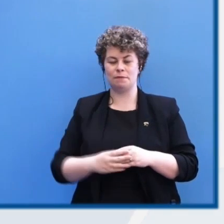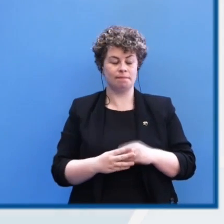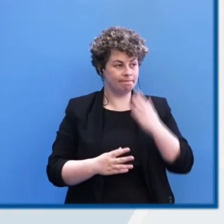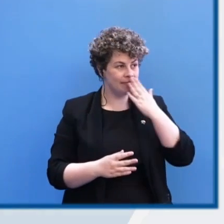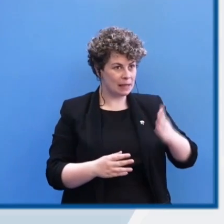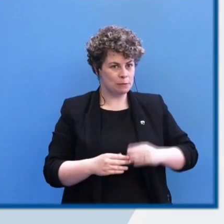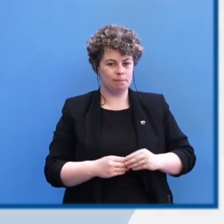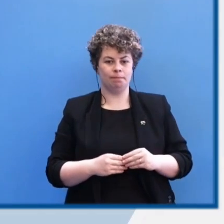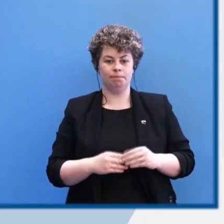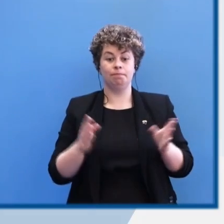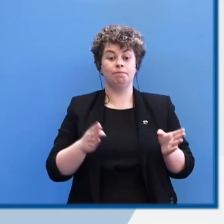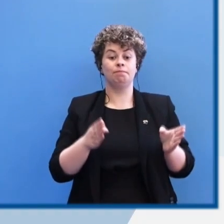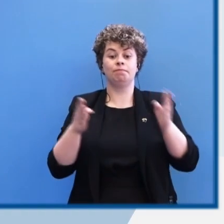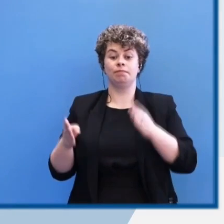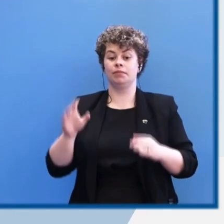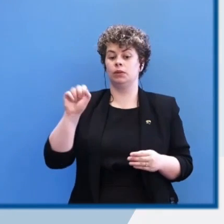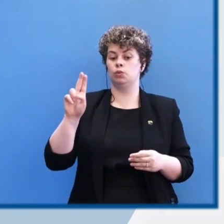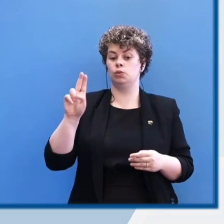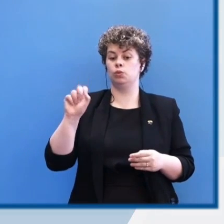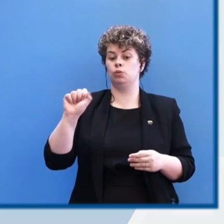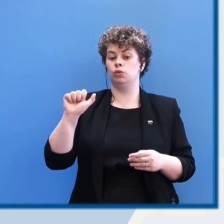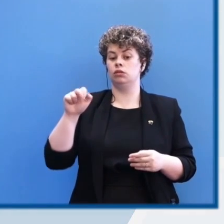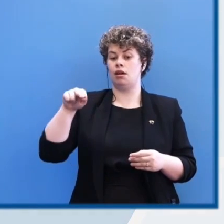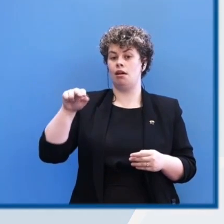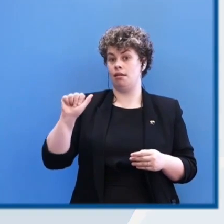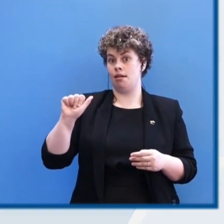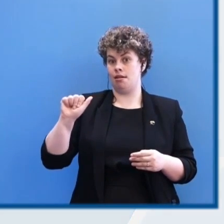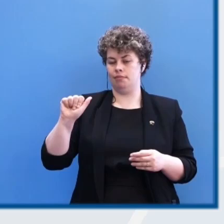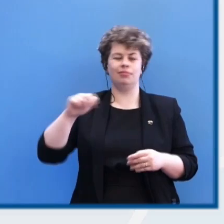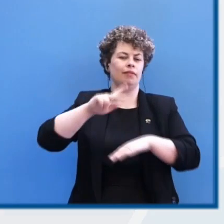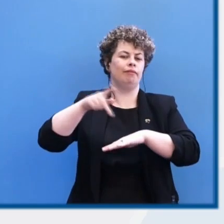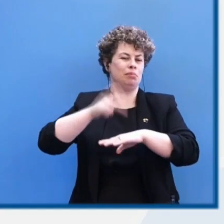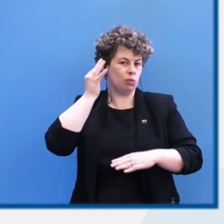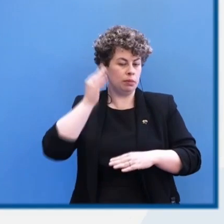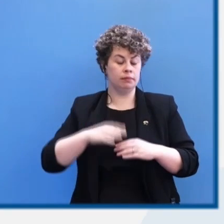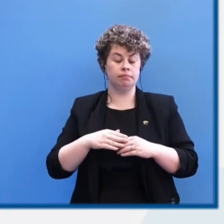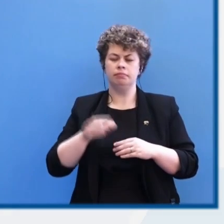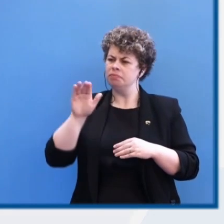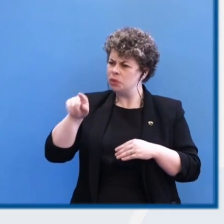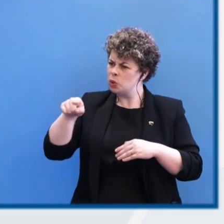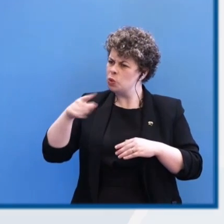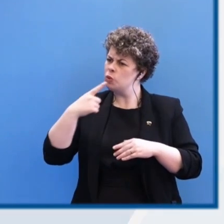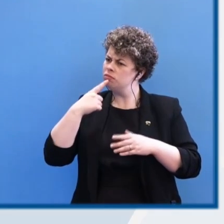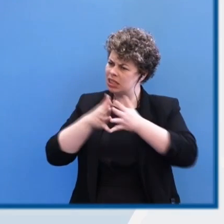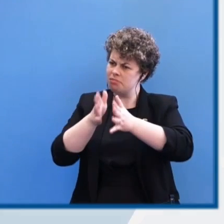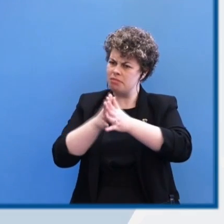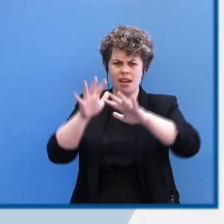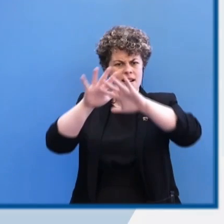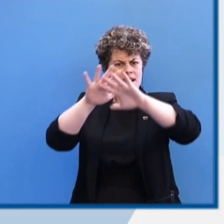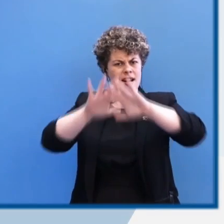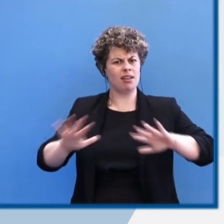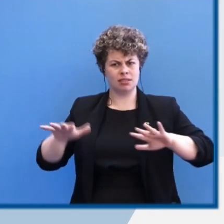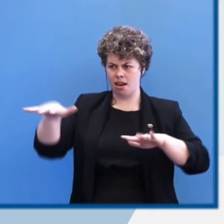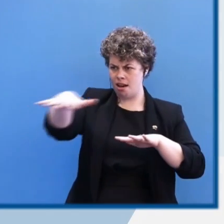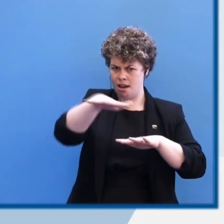Susanna, you talked about the experience in the region, in the ASEAN region. Could you share a couple